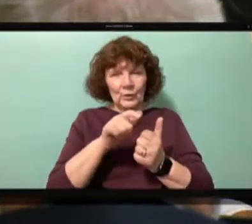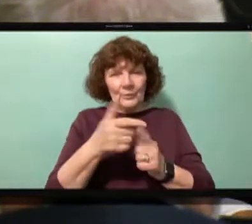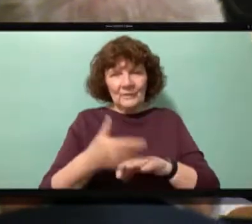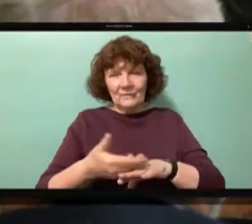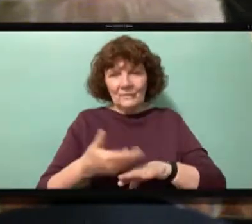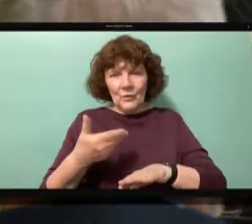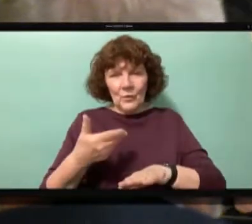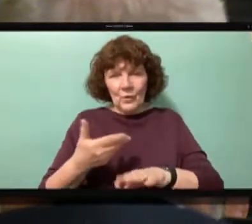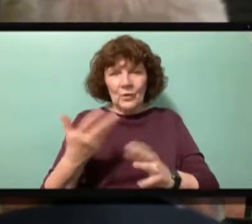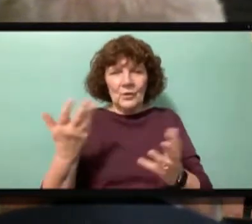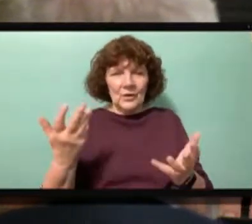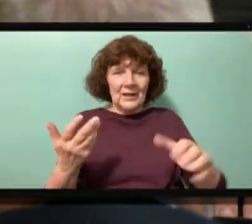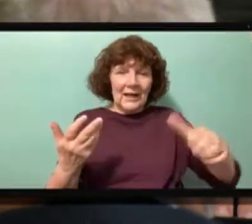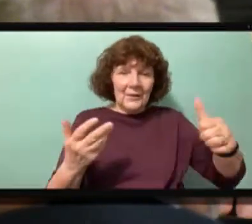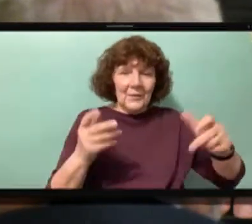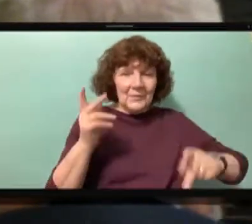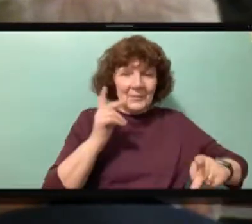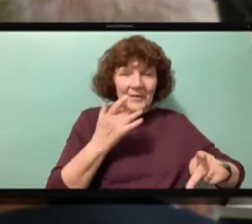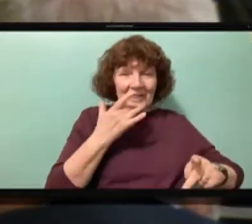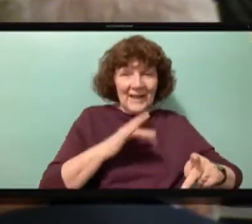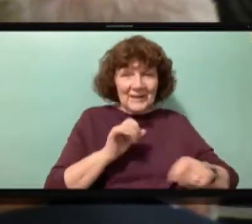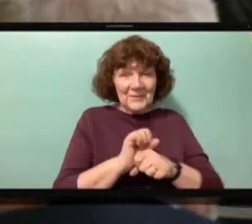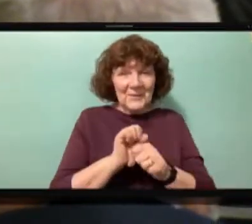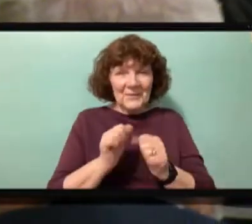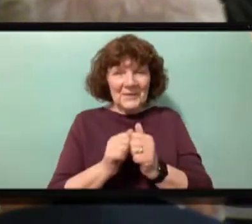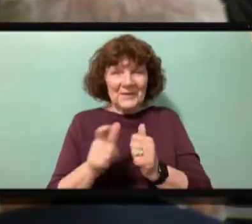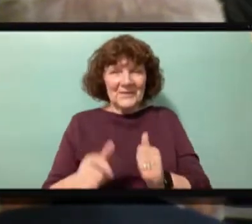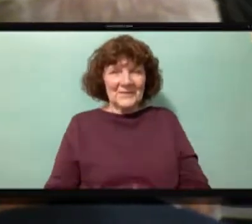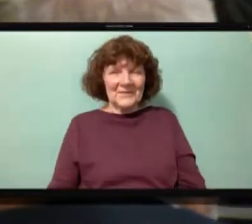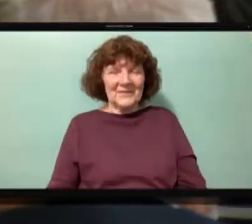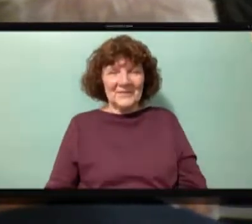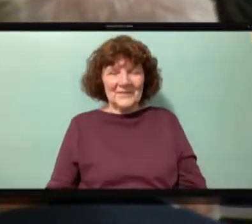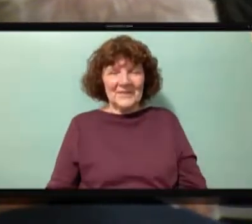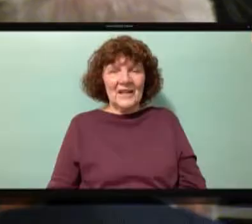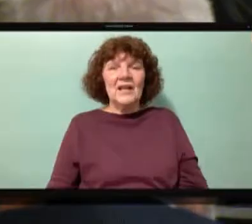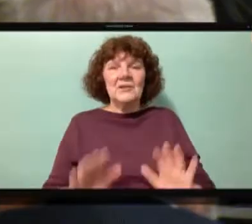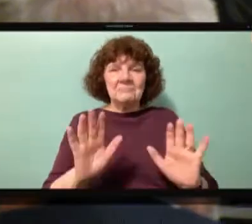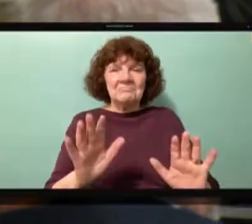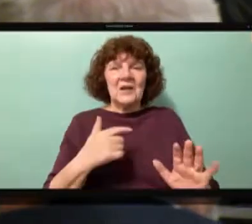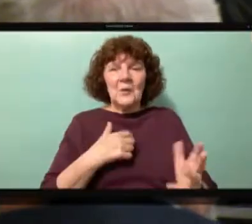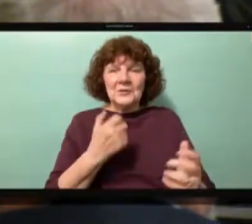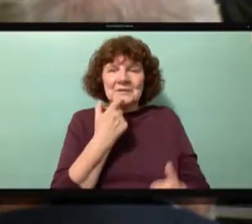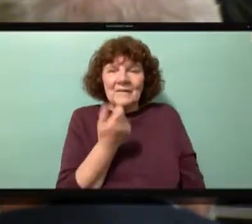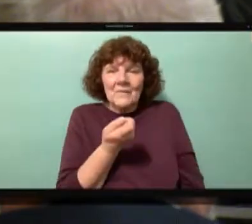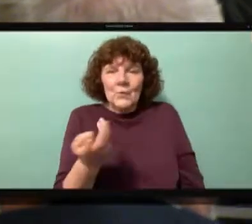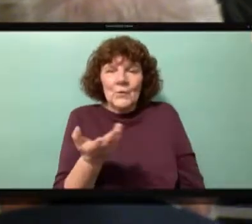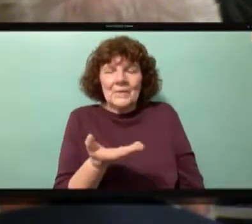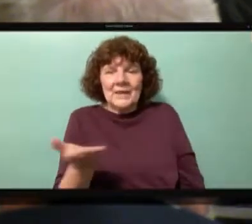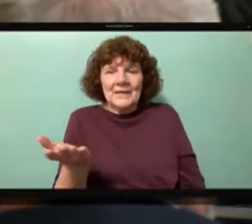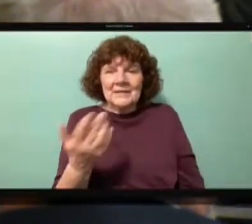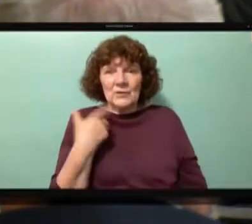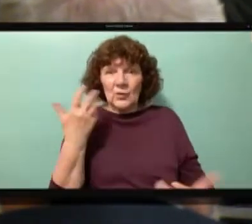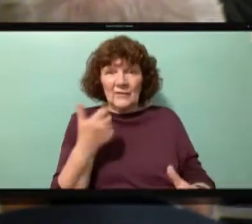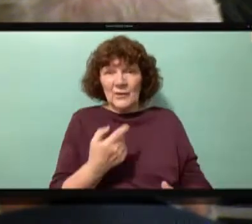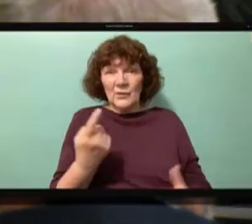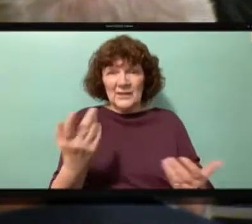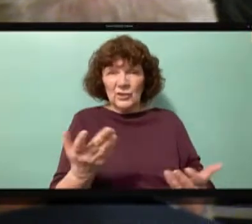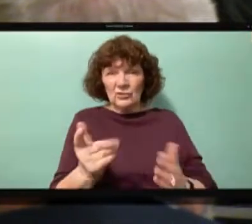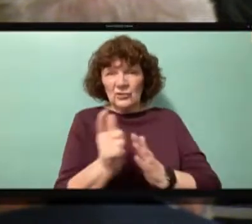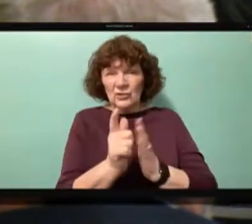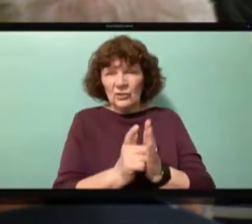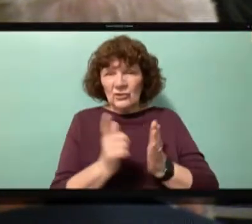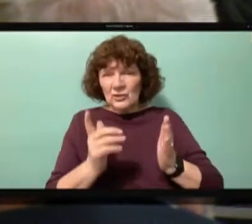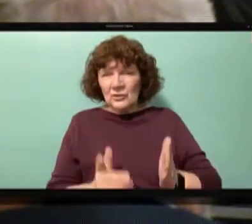other people are so lucky they worked with me. So I just want to say a couple of things. Like, I mean, I don't know if anyone here is an attorney or anyone here